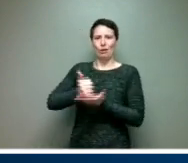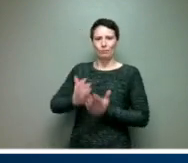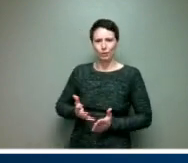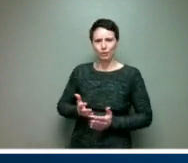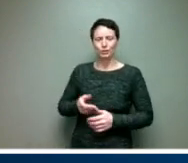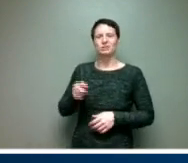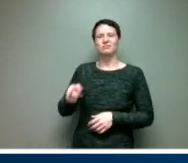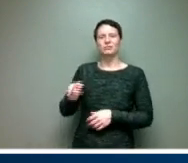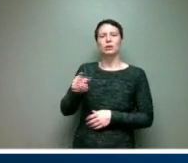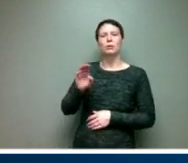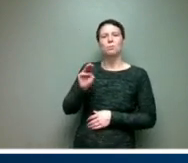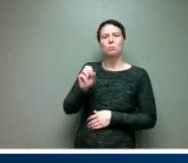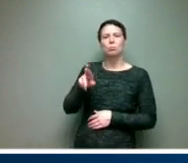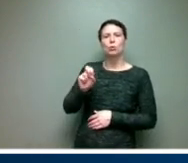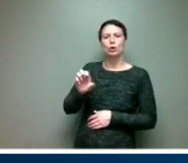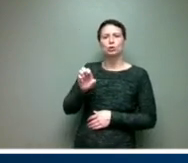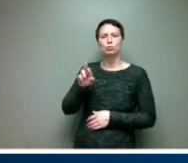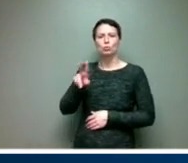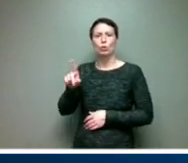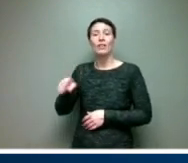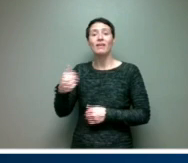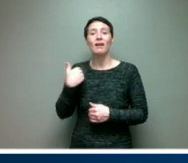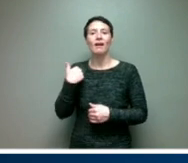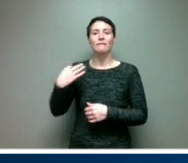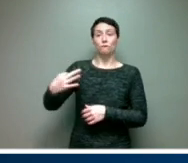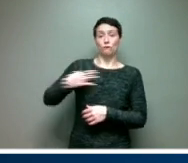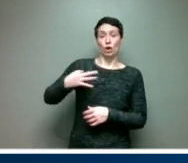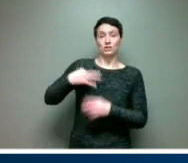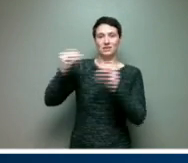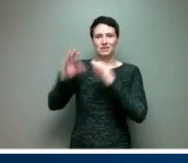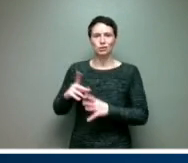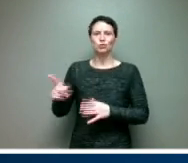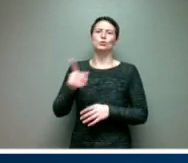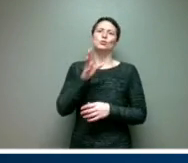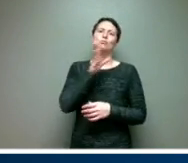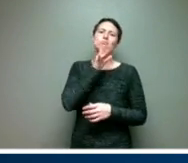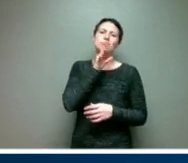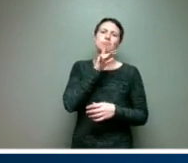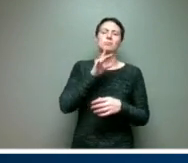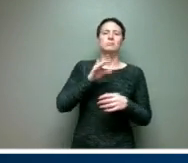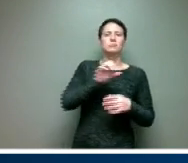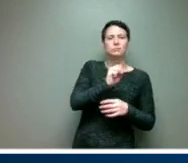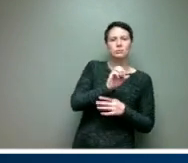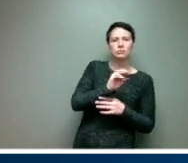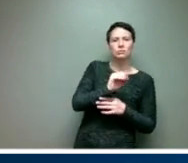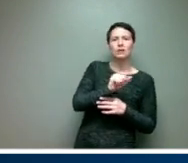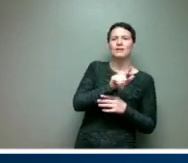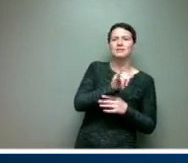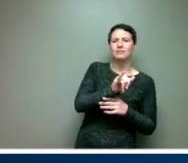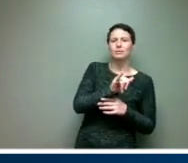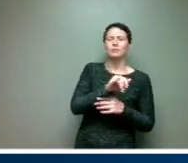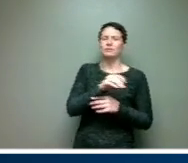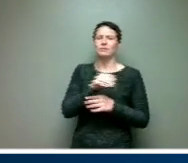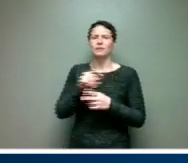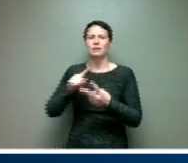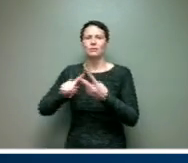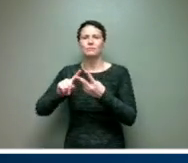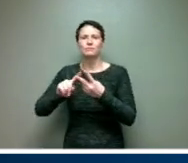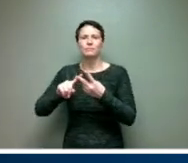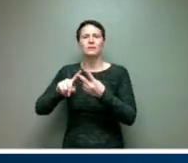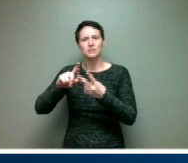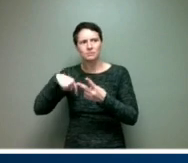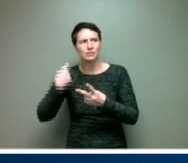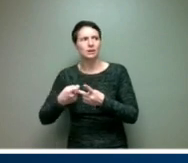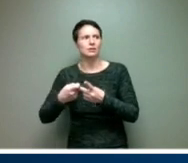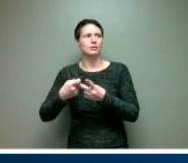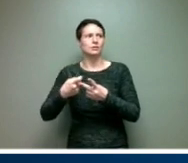that speak Somali, that speak Spanish, that are willing to tutor families. And when we think about our